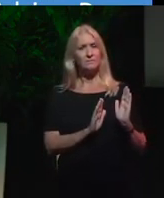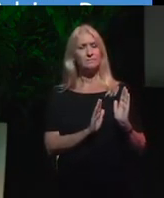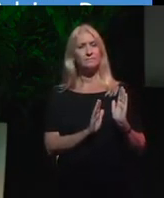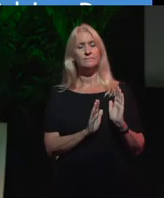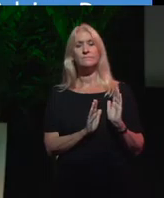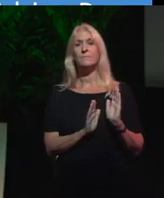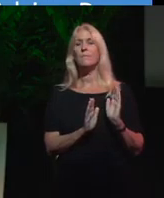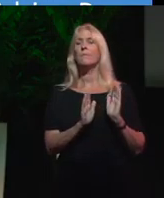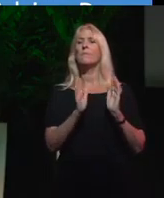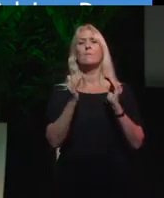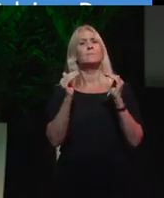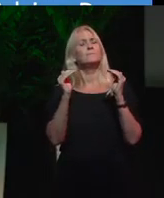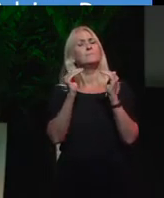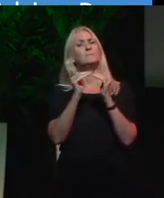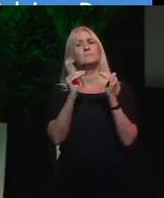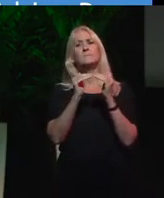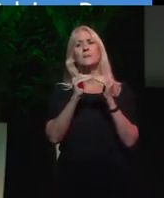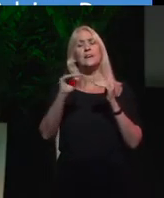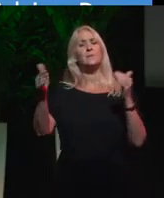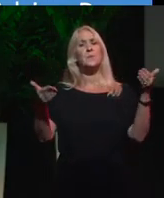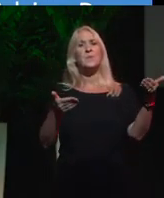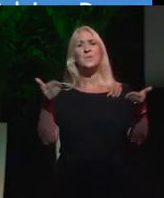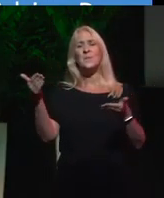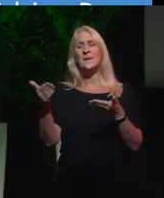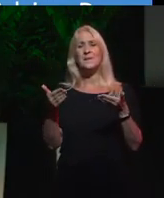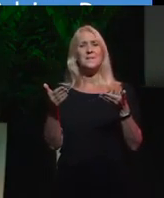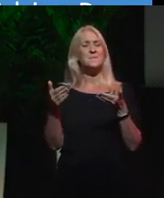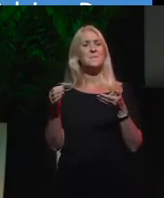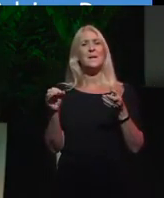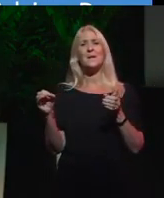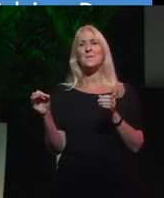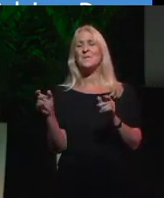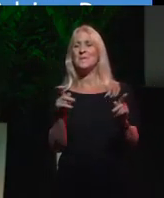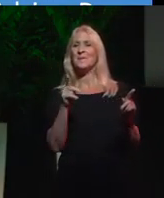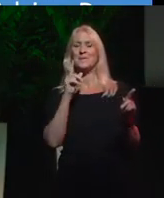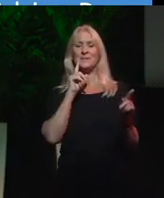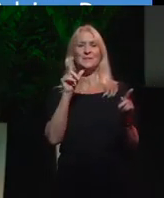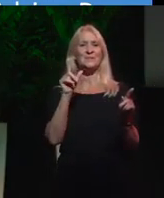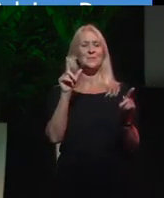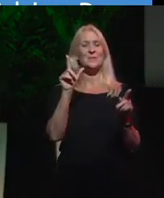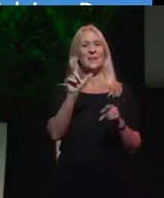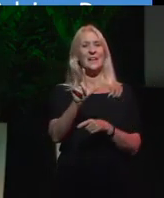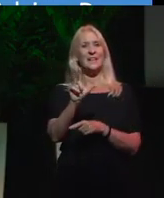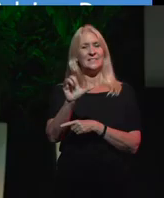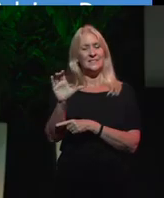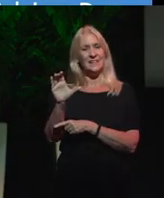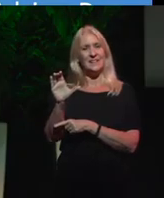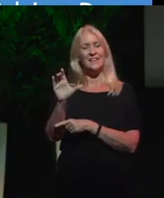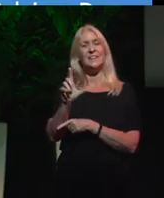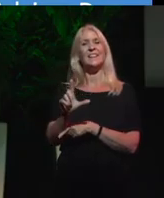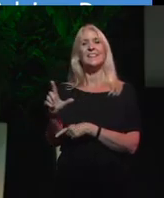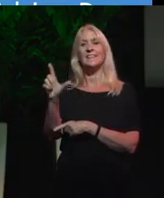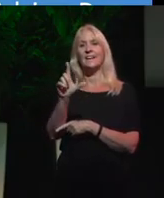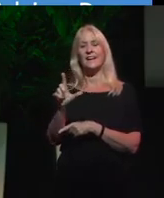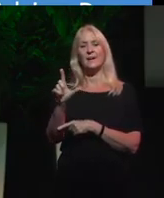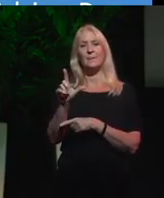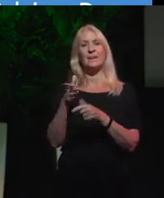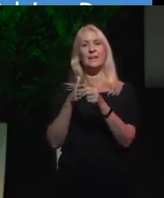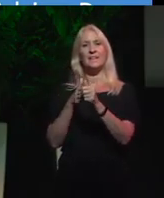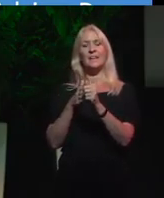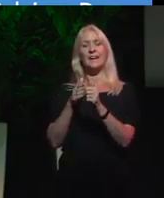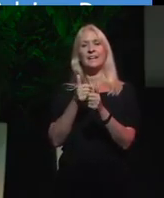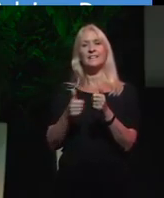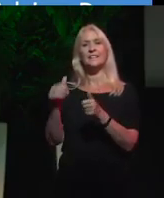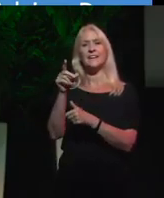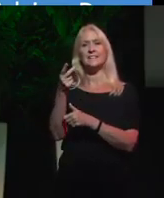We do equally so welcome those opportunities through the Library and Learning Commons, led by Executive Dean Tom